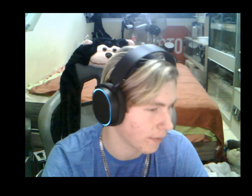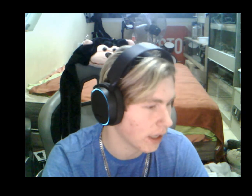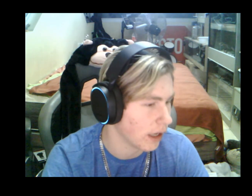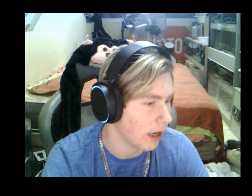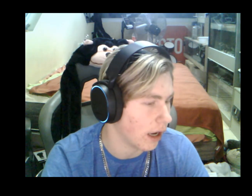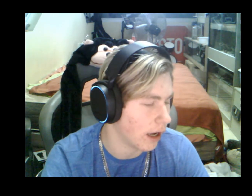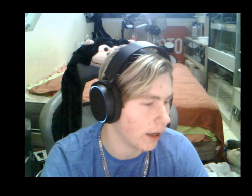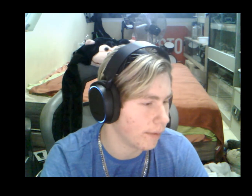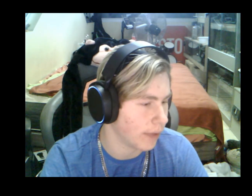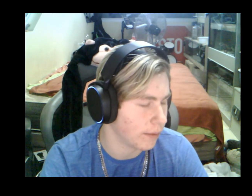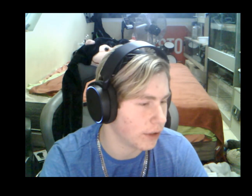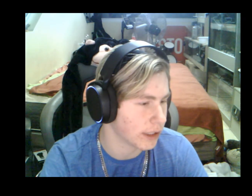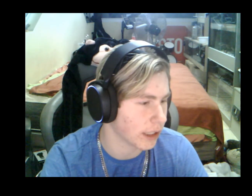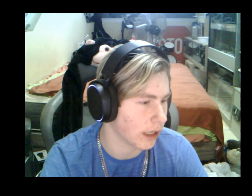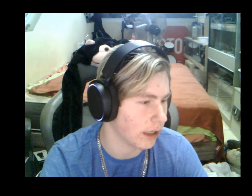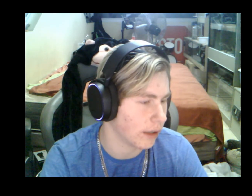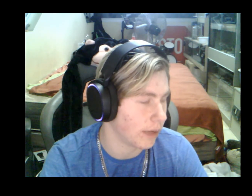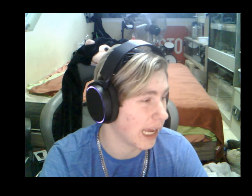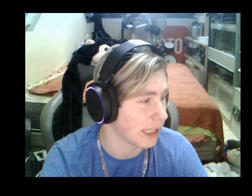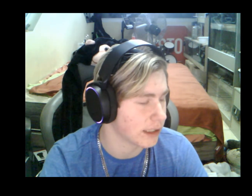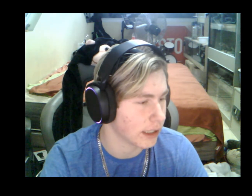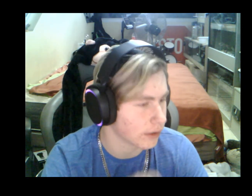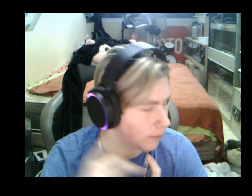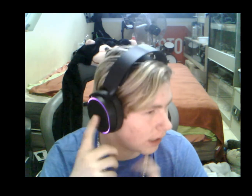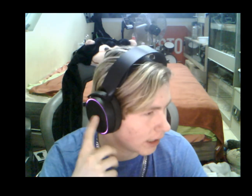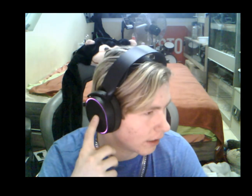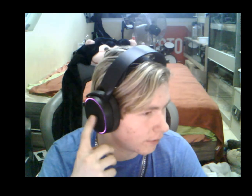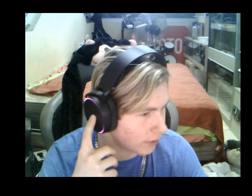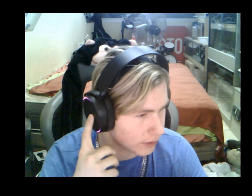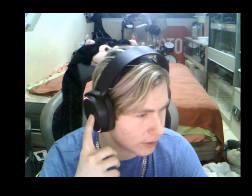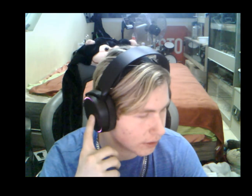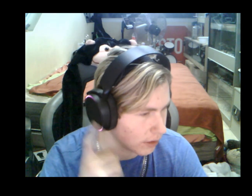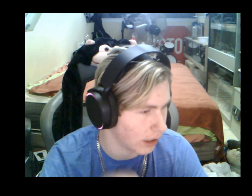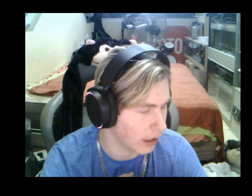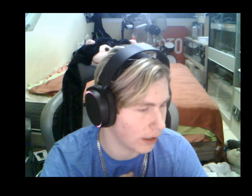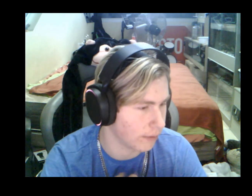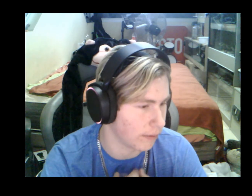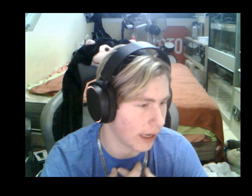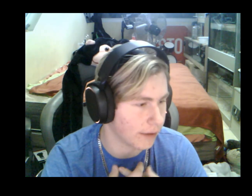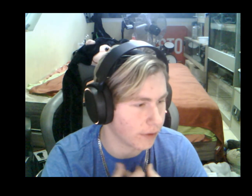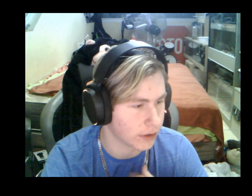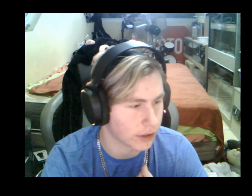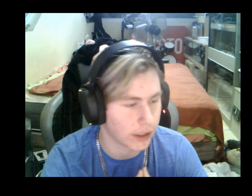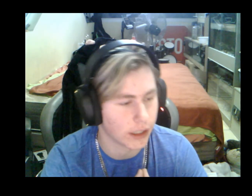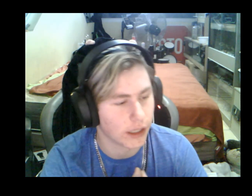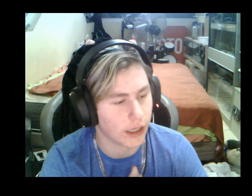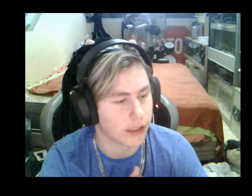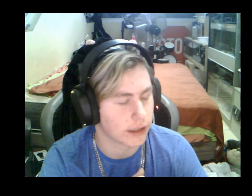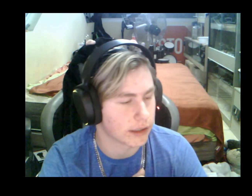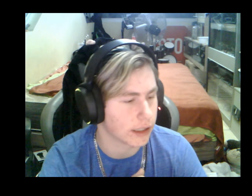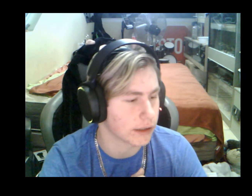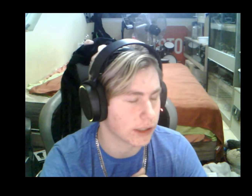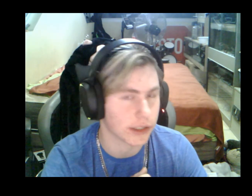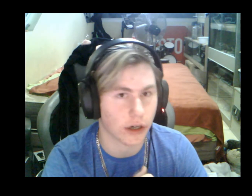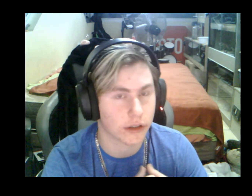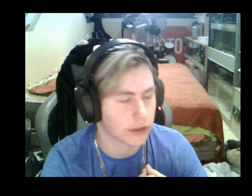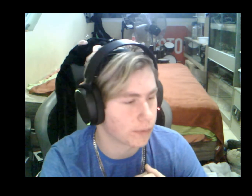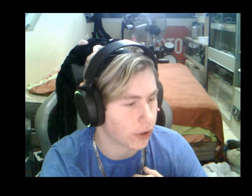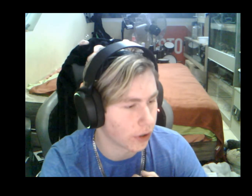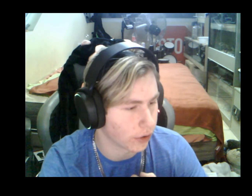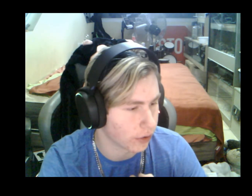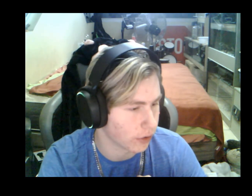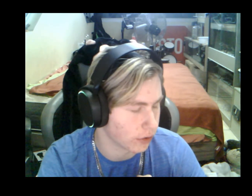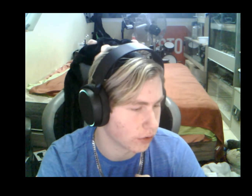yeah. I'm using my headset, or my earphones, my headphones, sorry. It's the SteelSeries